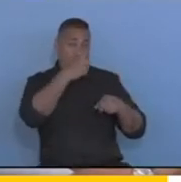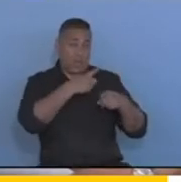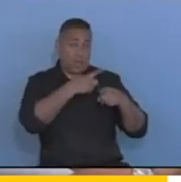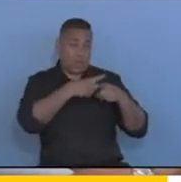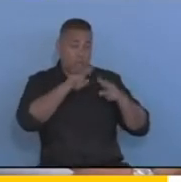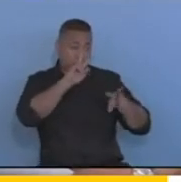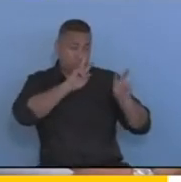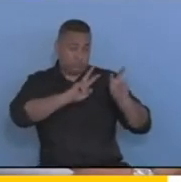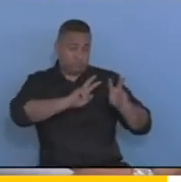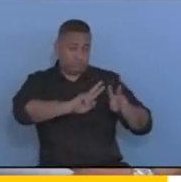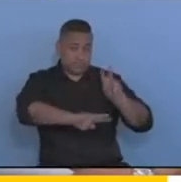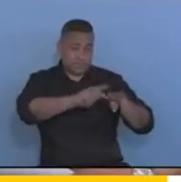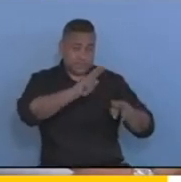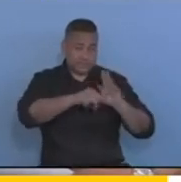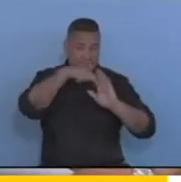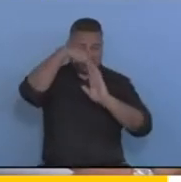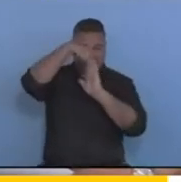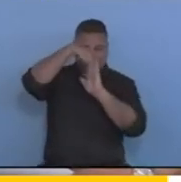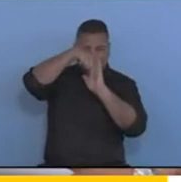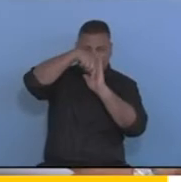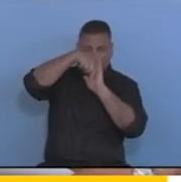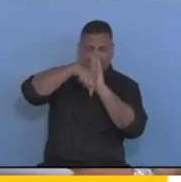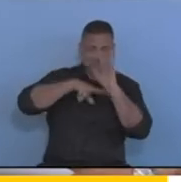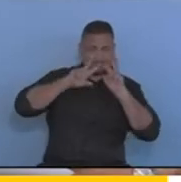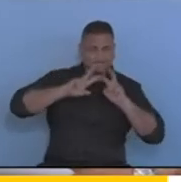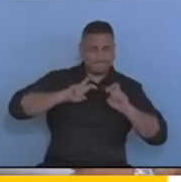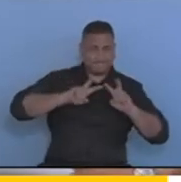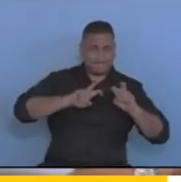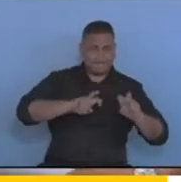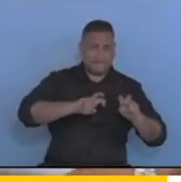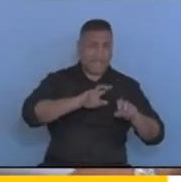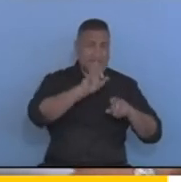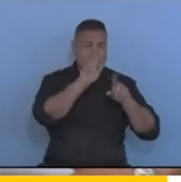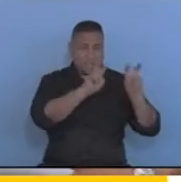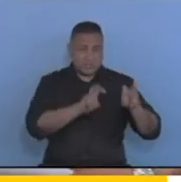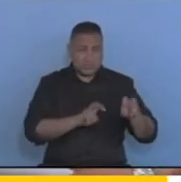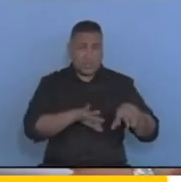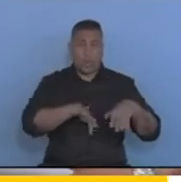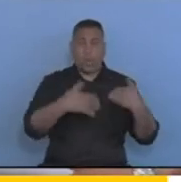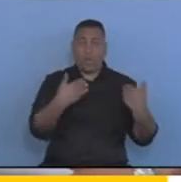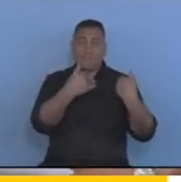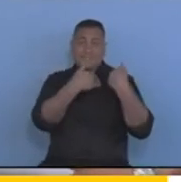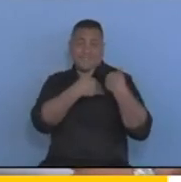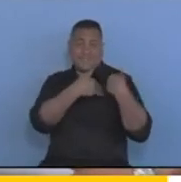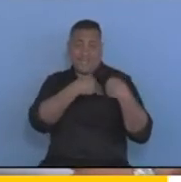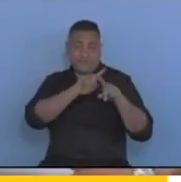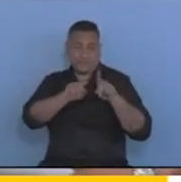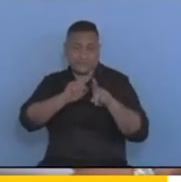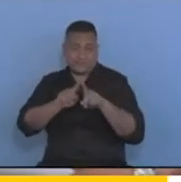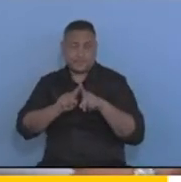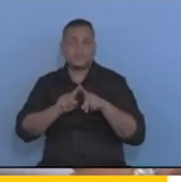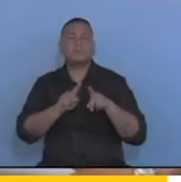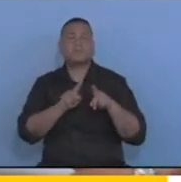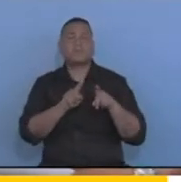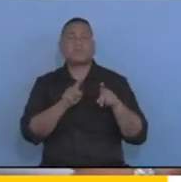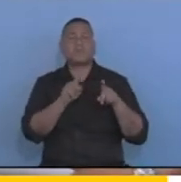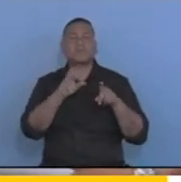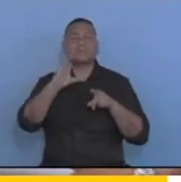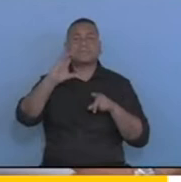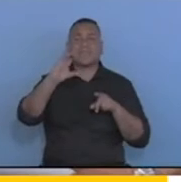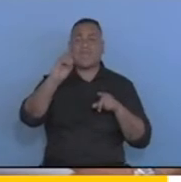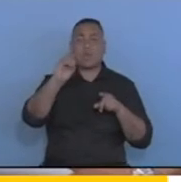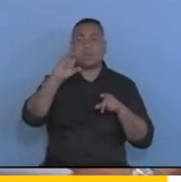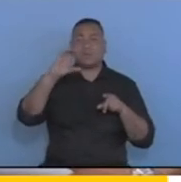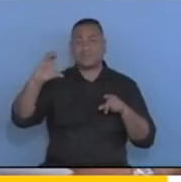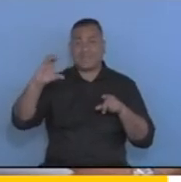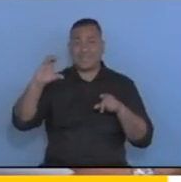the object and safety. Yeah. Wow. And of course the COC that everybody knows, a certificate of compliance. Mm.